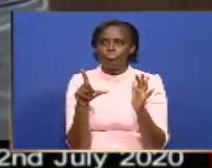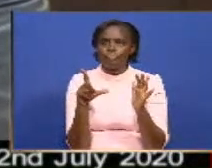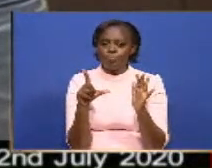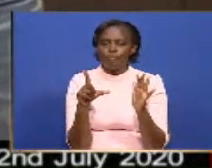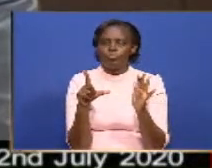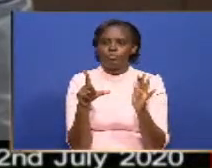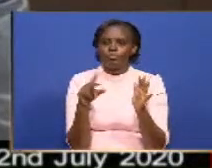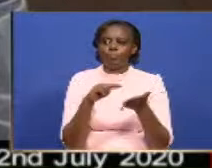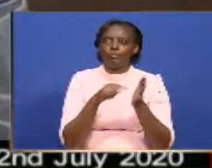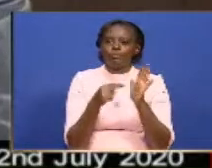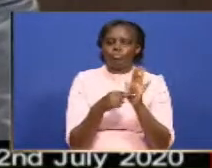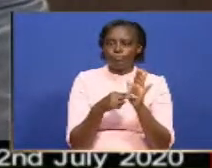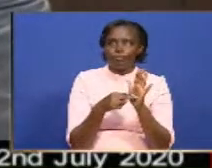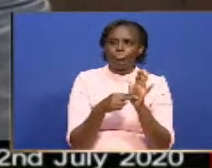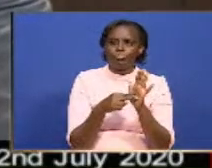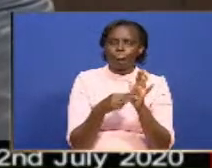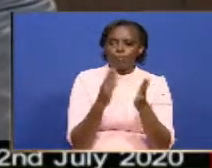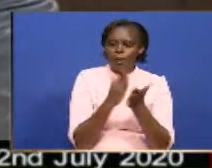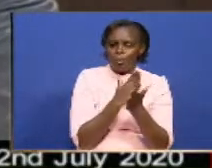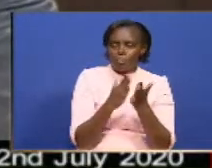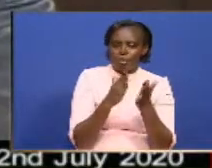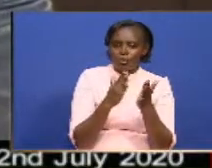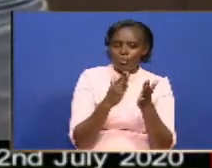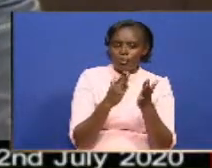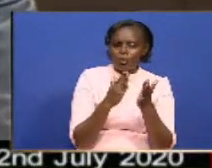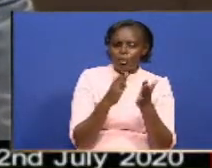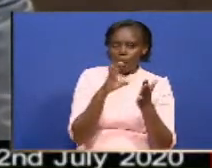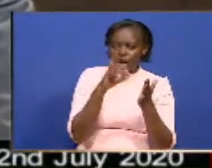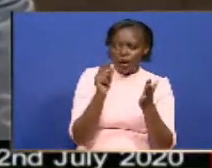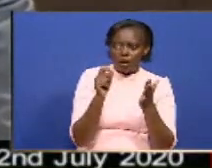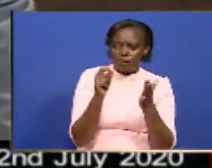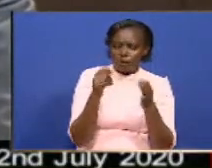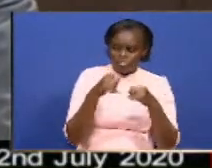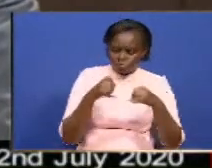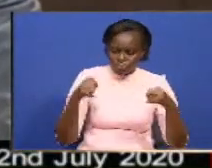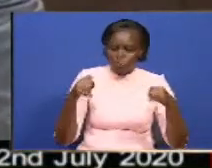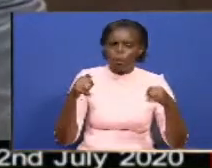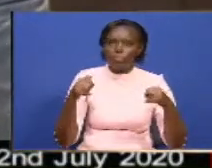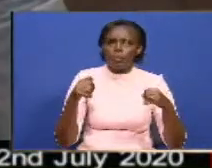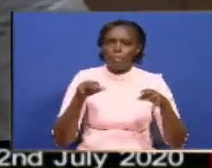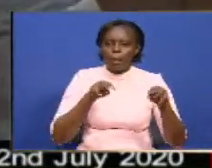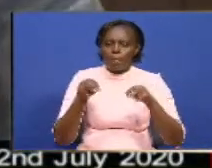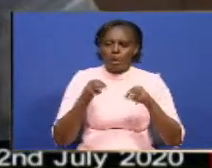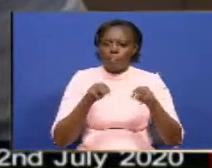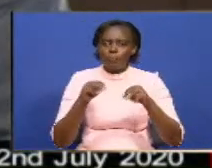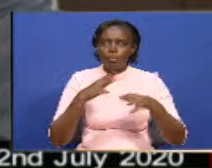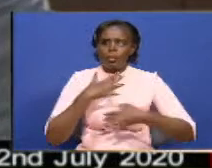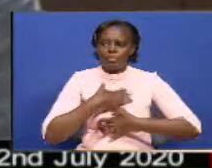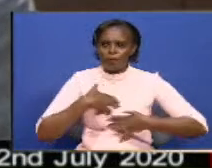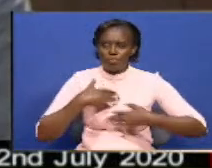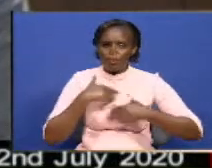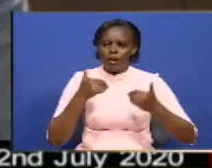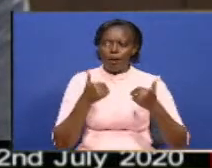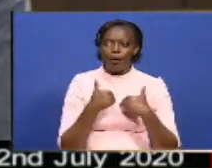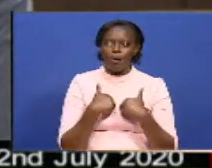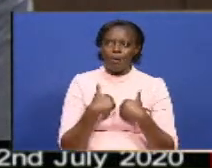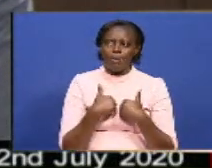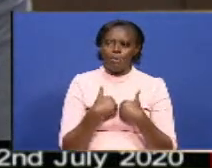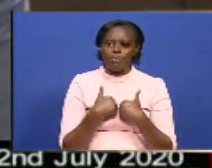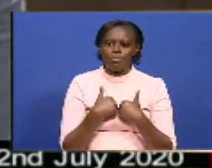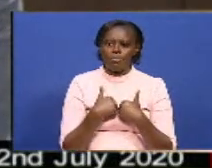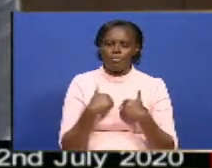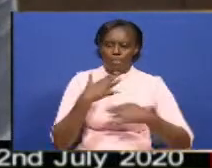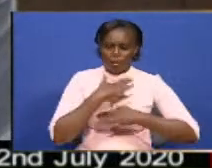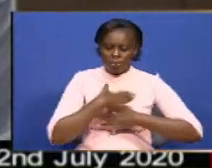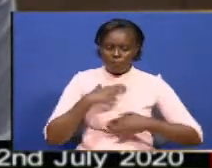is meant partly to align our act, the management of refugee. We had the